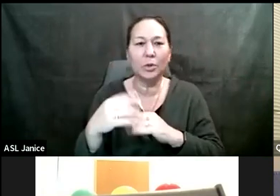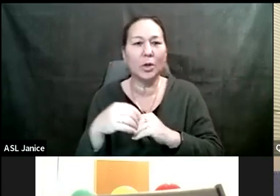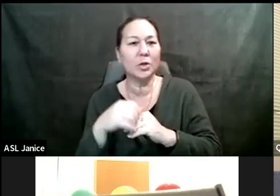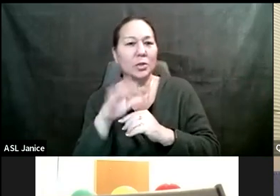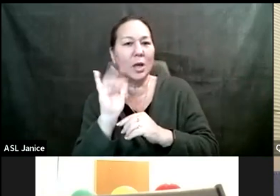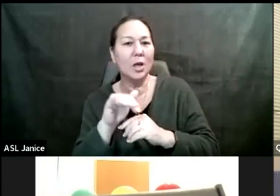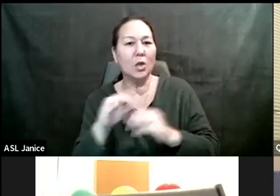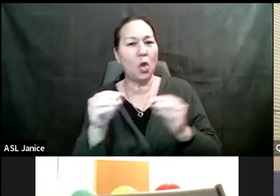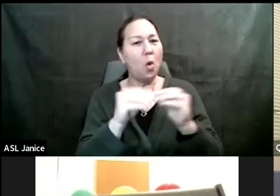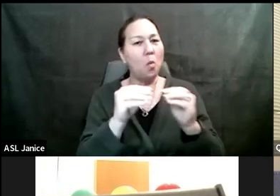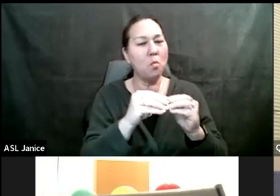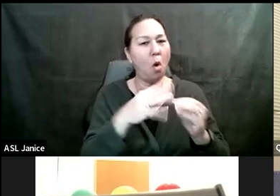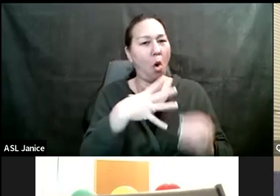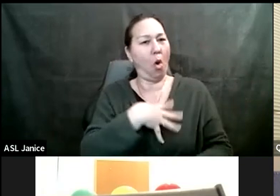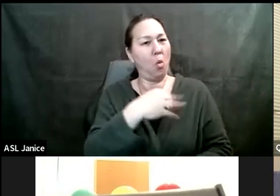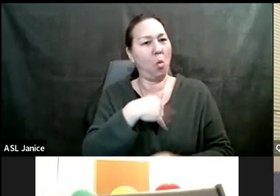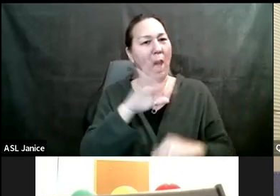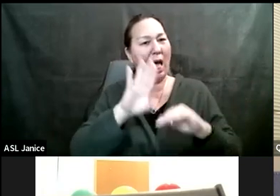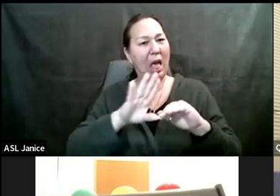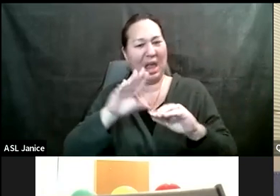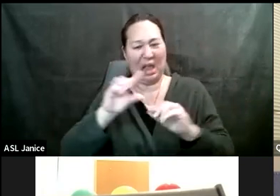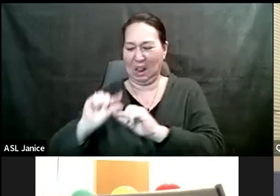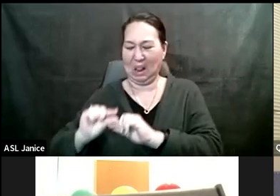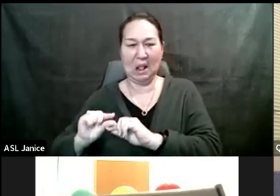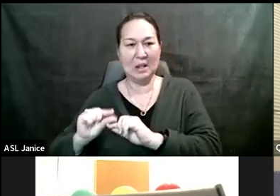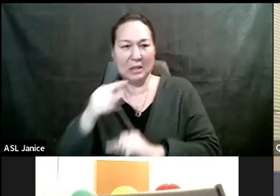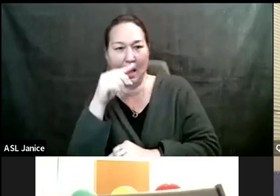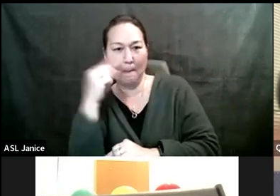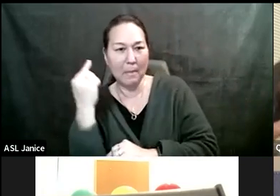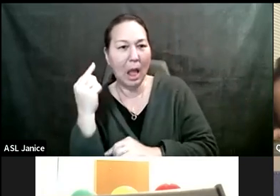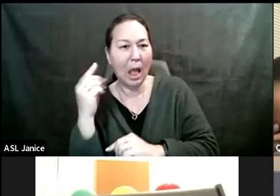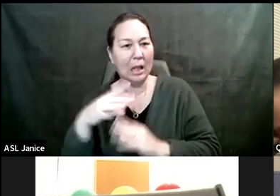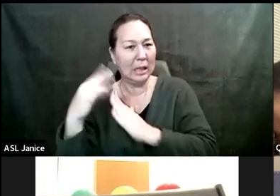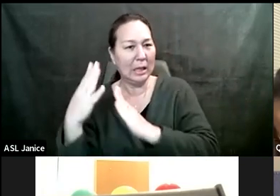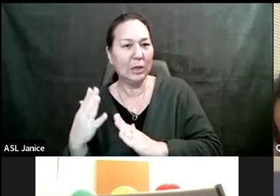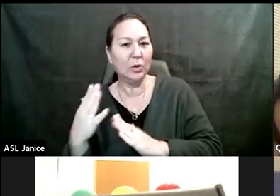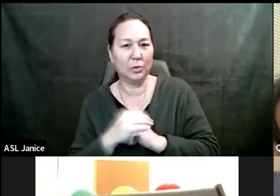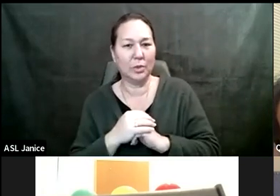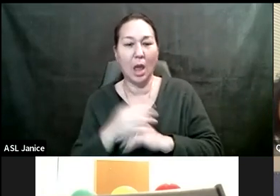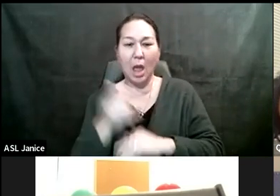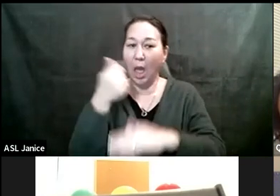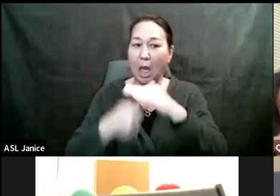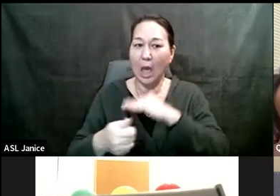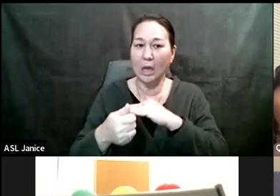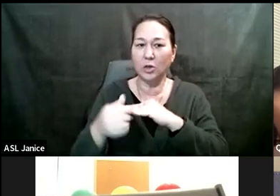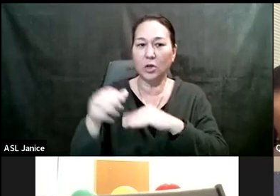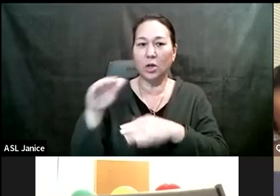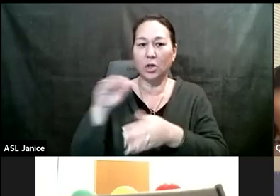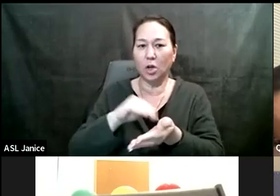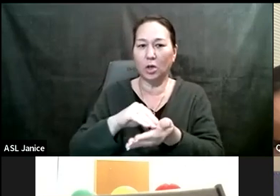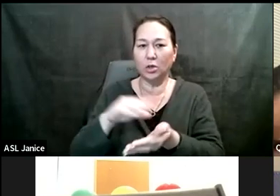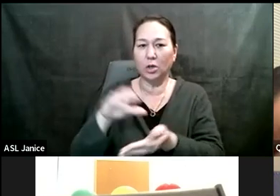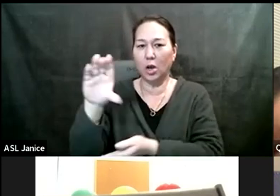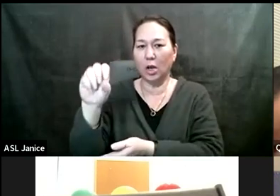hierarchy however the comparison of the chats was revealing directly unto Dr caselia's chat was her